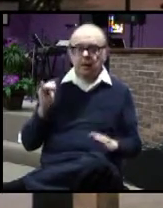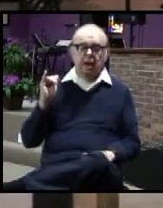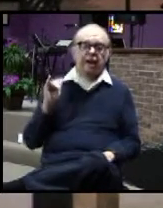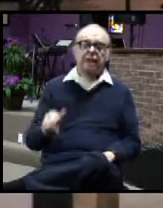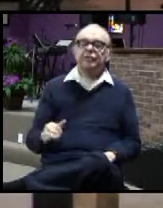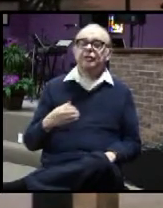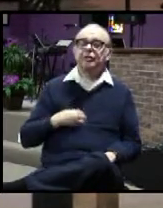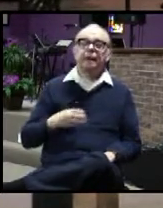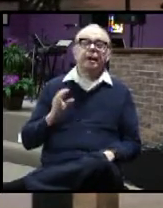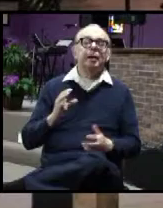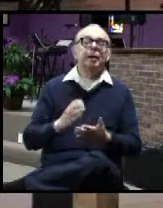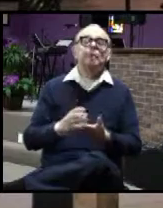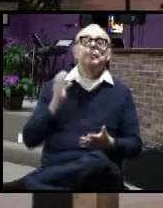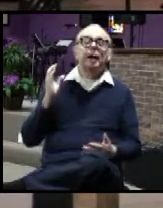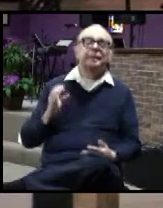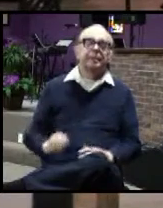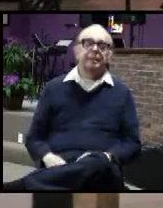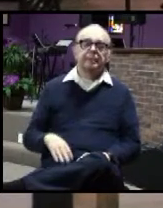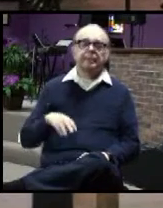pot.